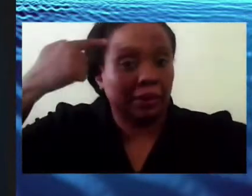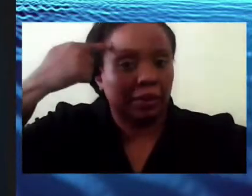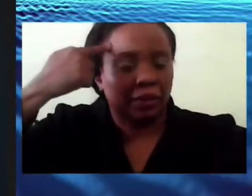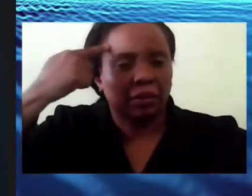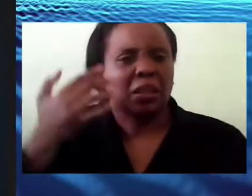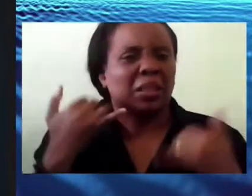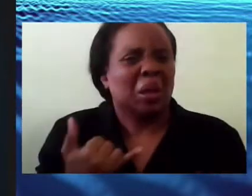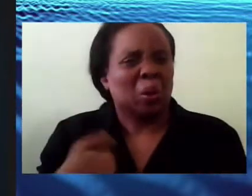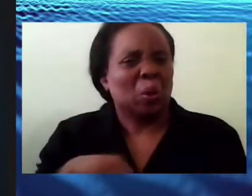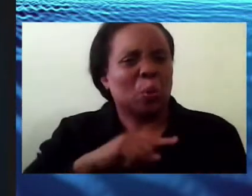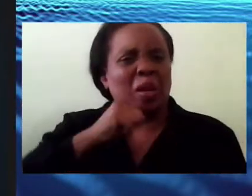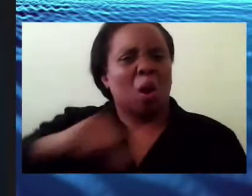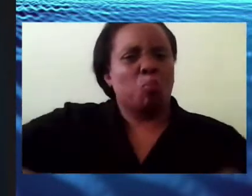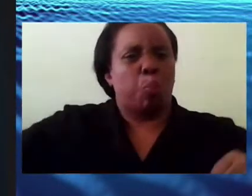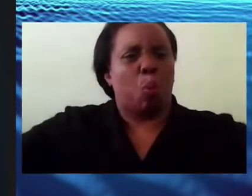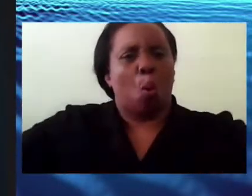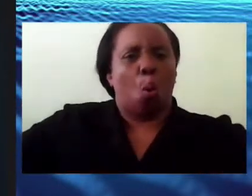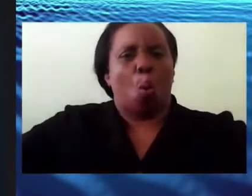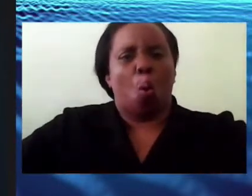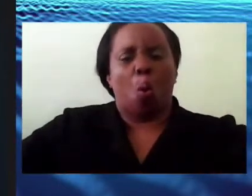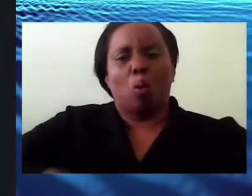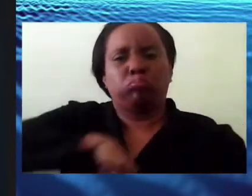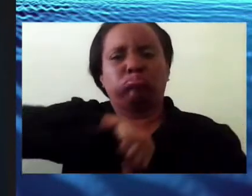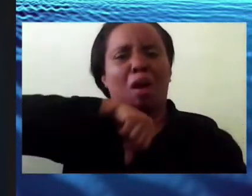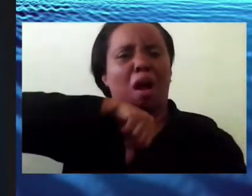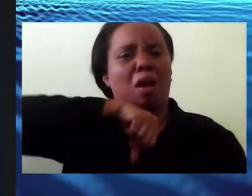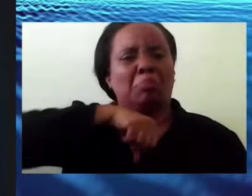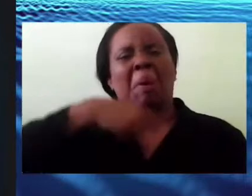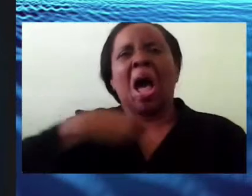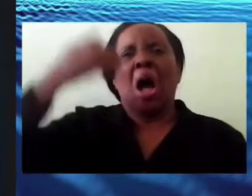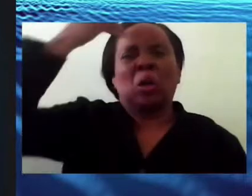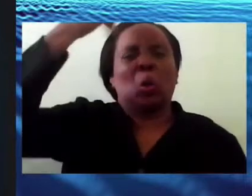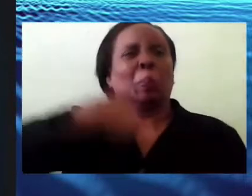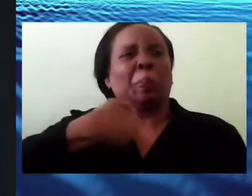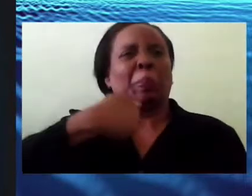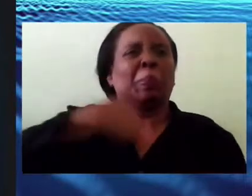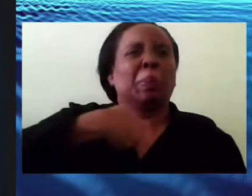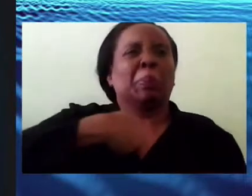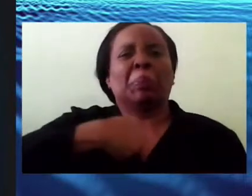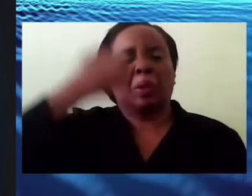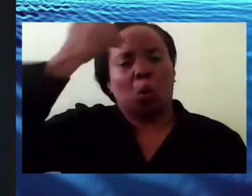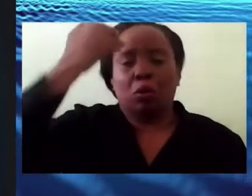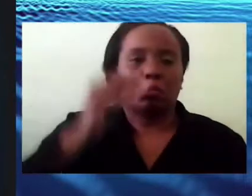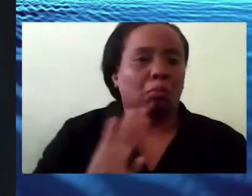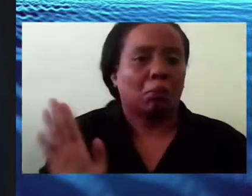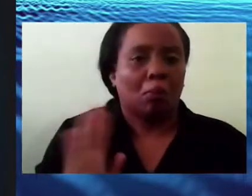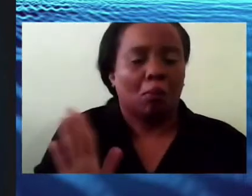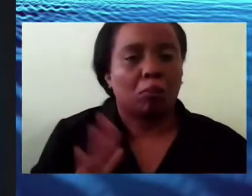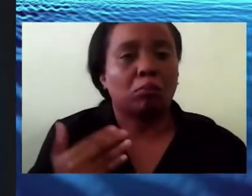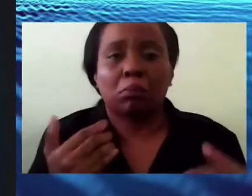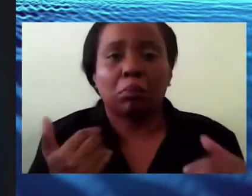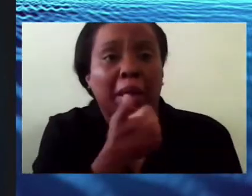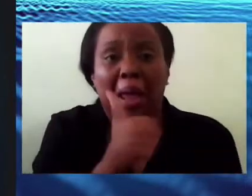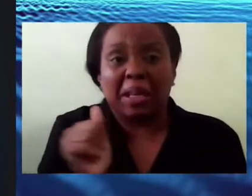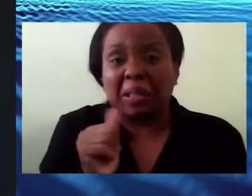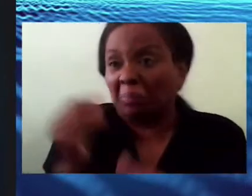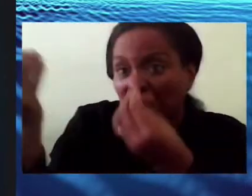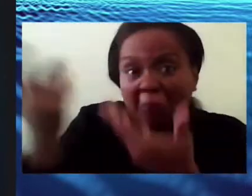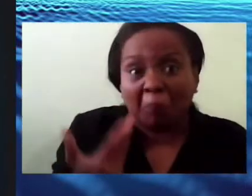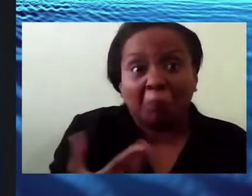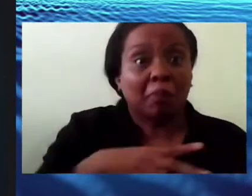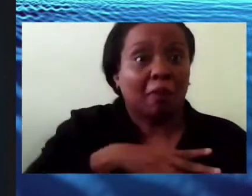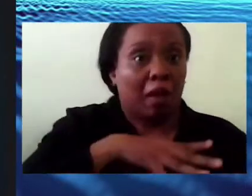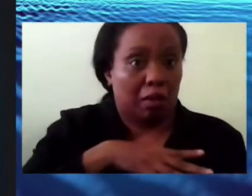now. This is a learning curve for all of us, and the aim is to just get Barbados as clean as possible, as quickly as possible. To that